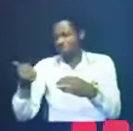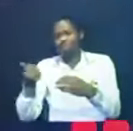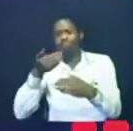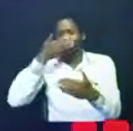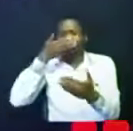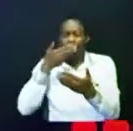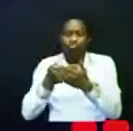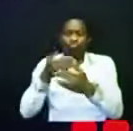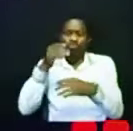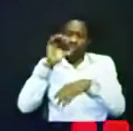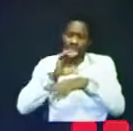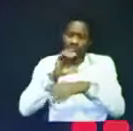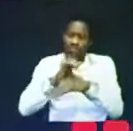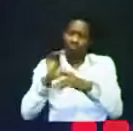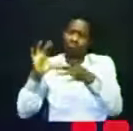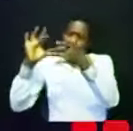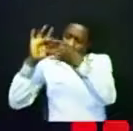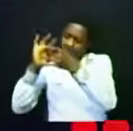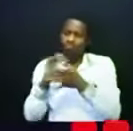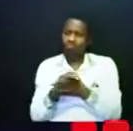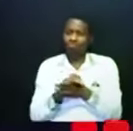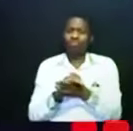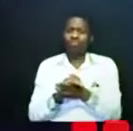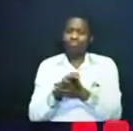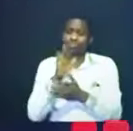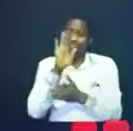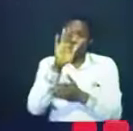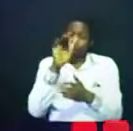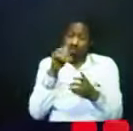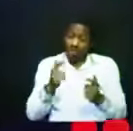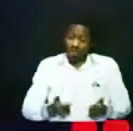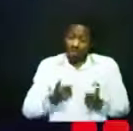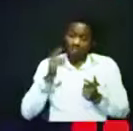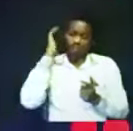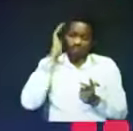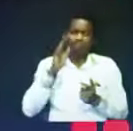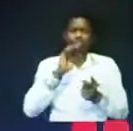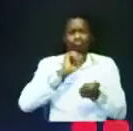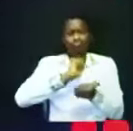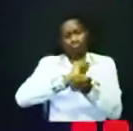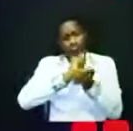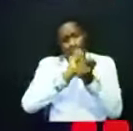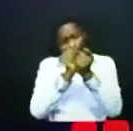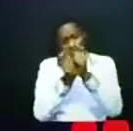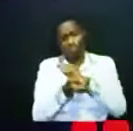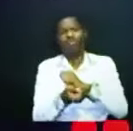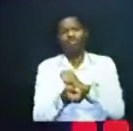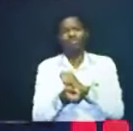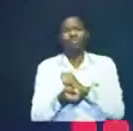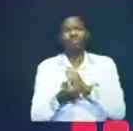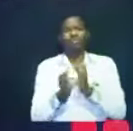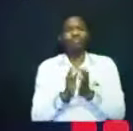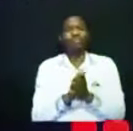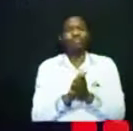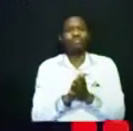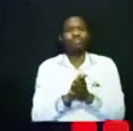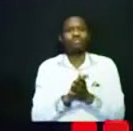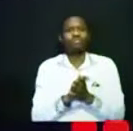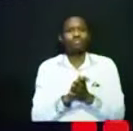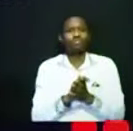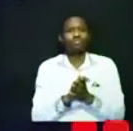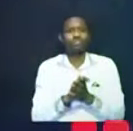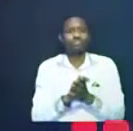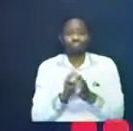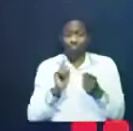believing church. And your life will never be the same again. Today the word